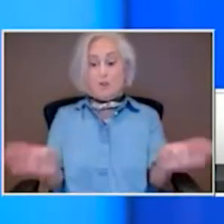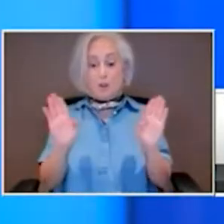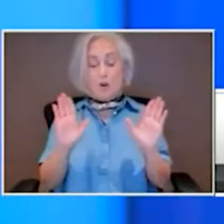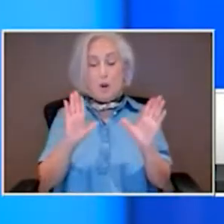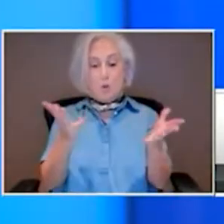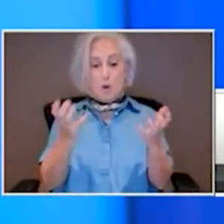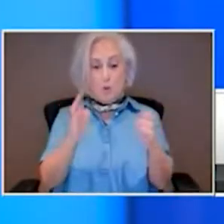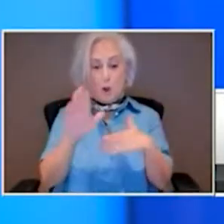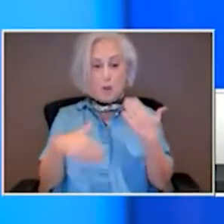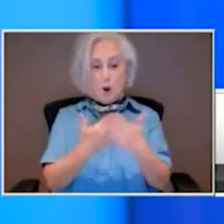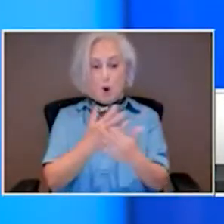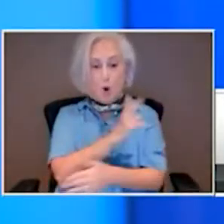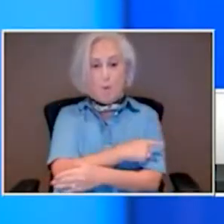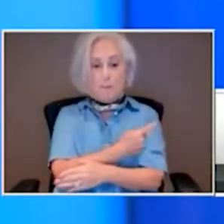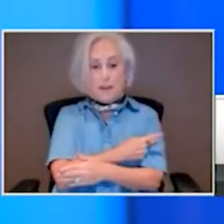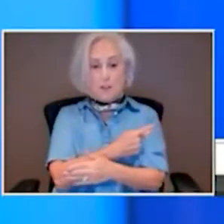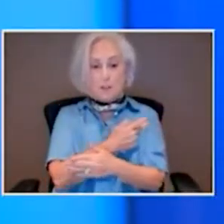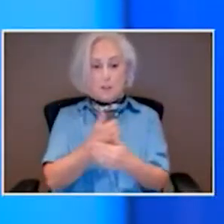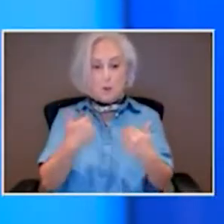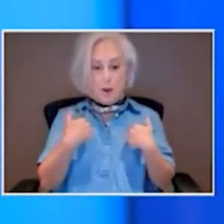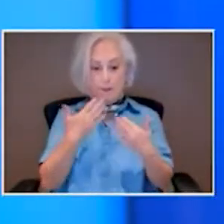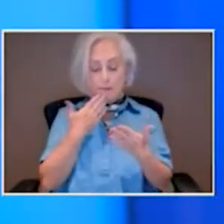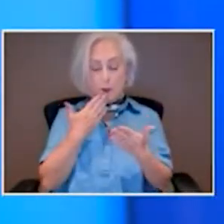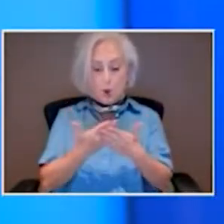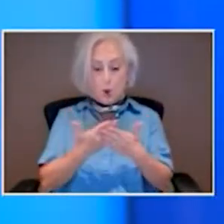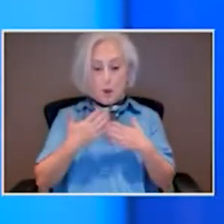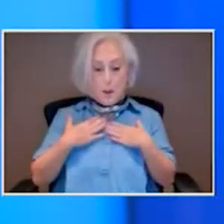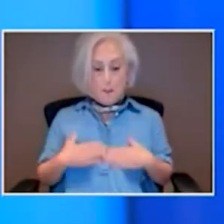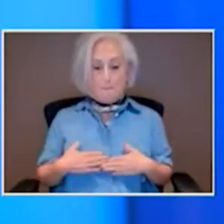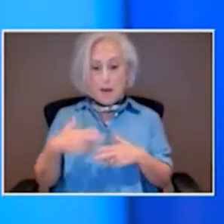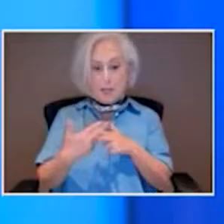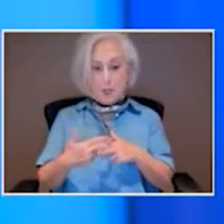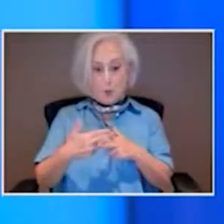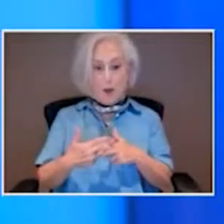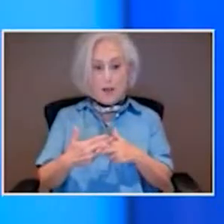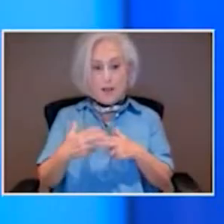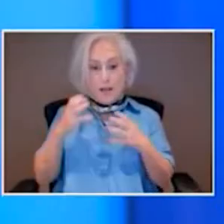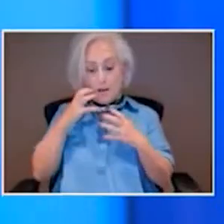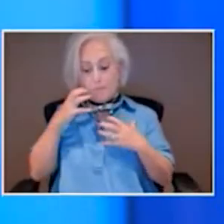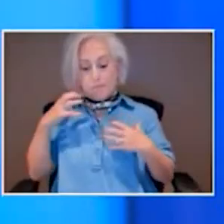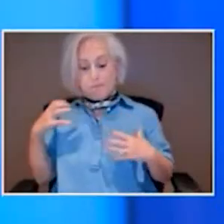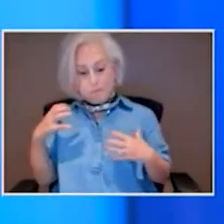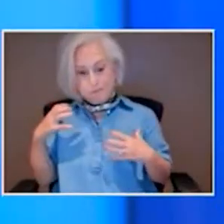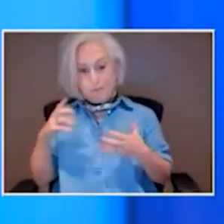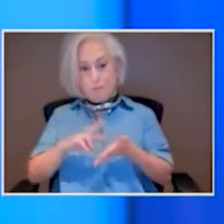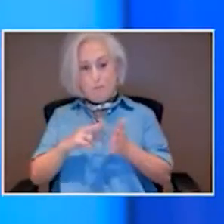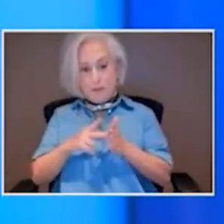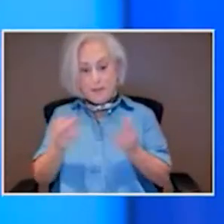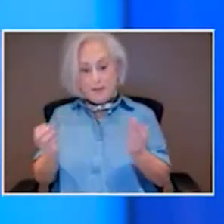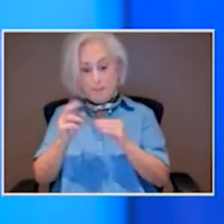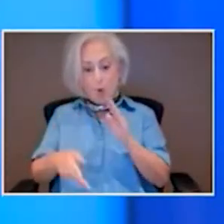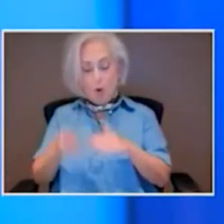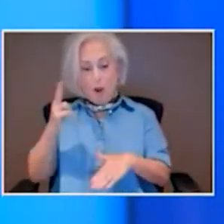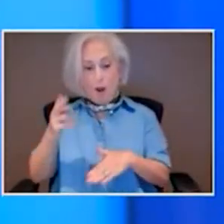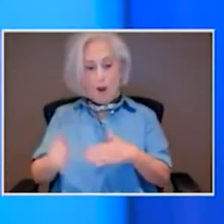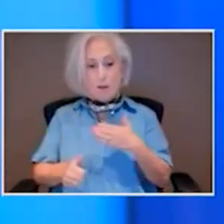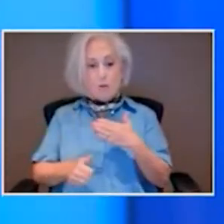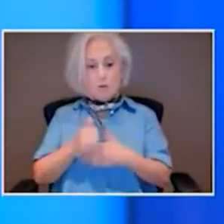a good body weight, because we know that obesity is associated with higher risk of cancer and